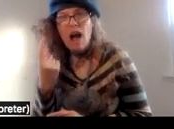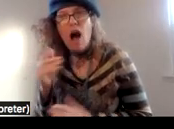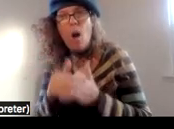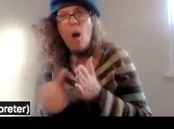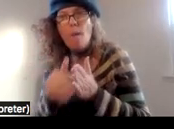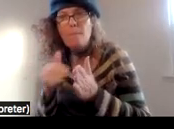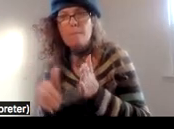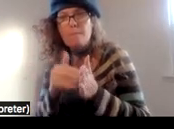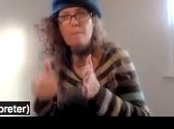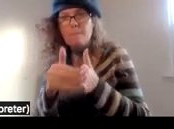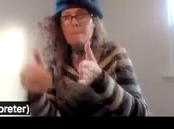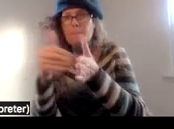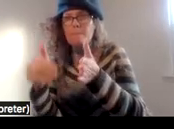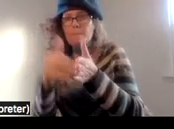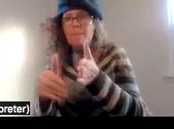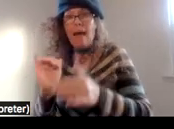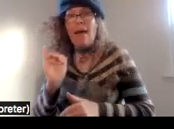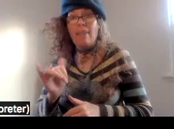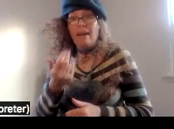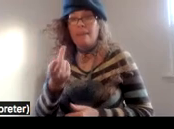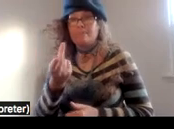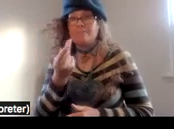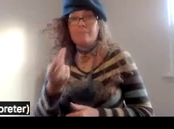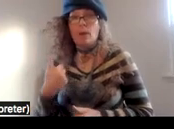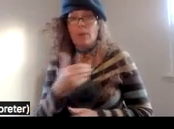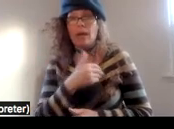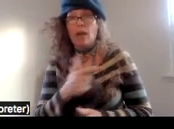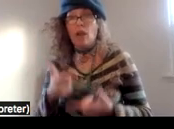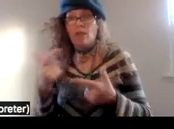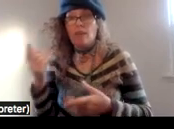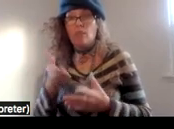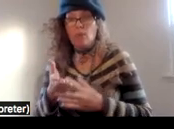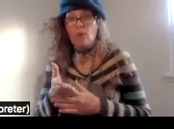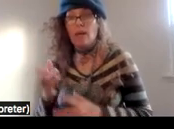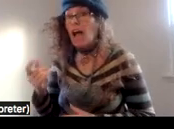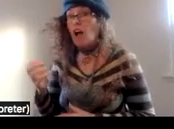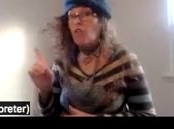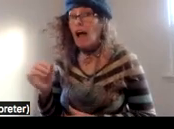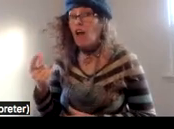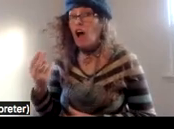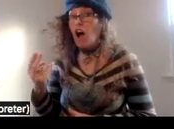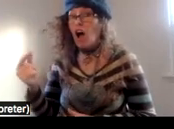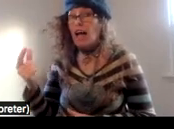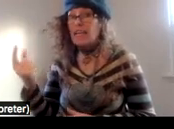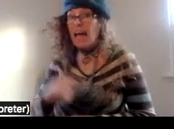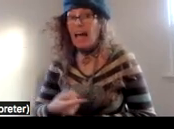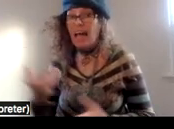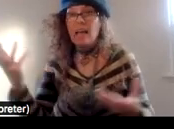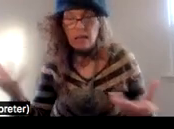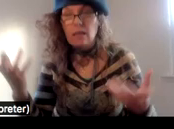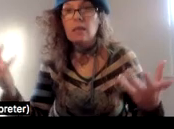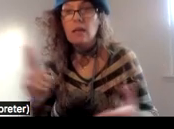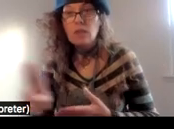that is what we are living through and that's what i say i actually use that word so